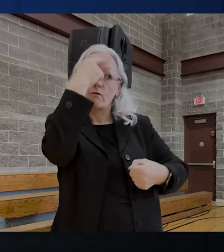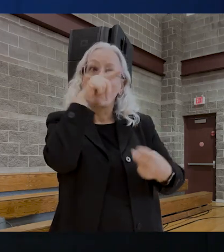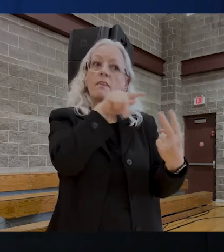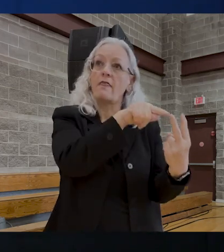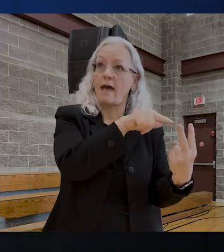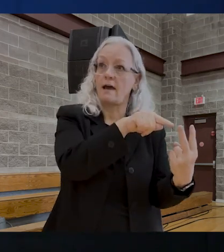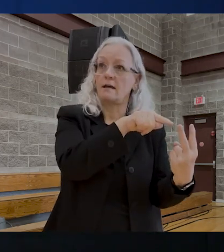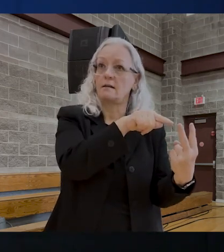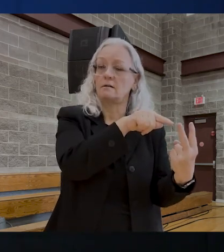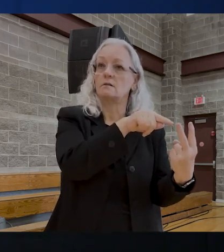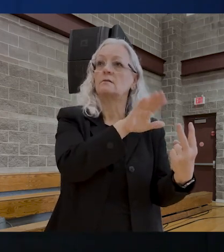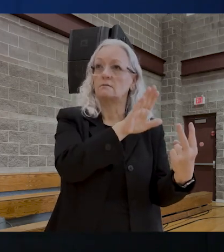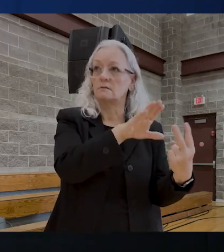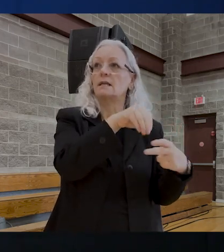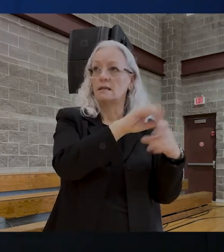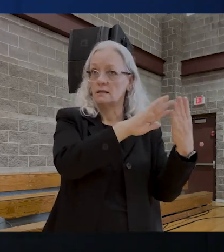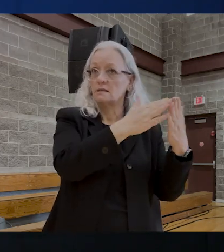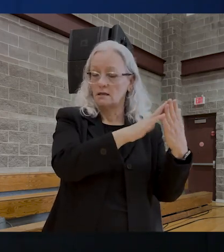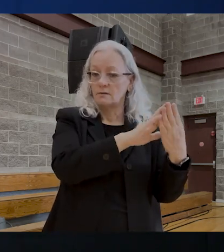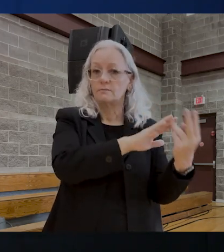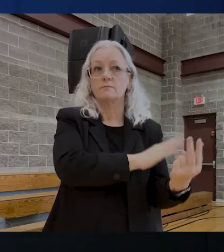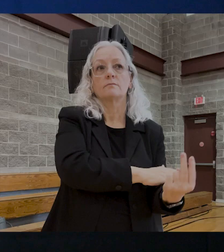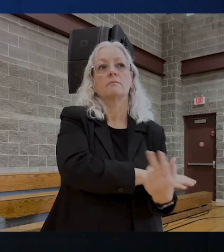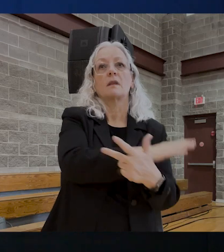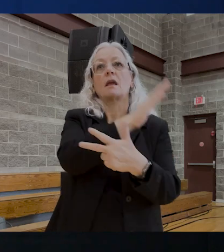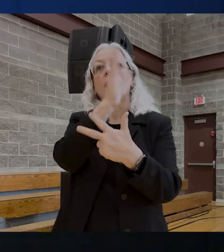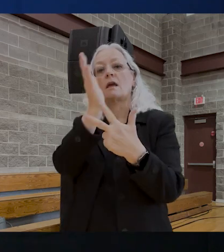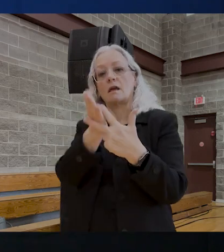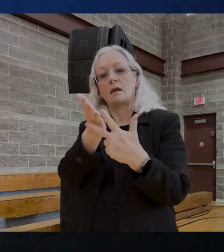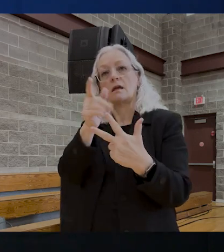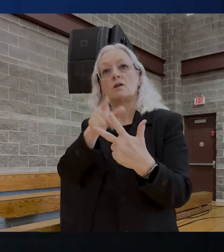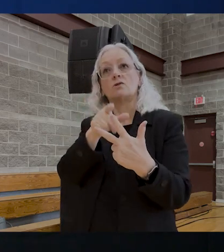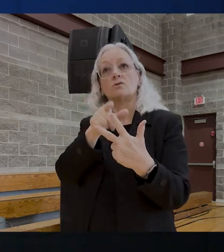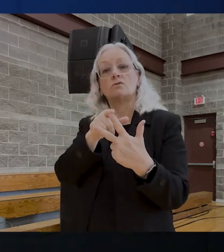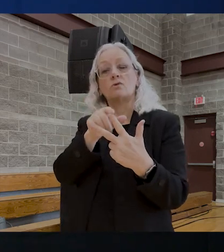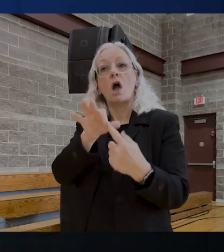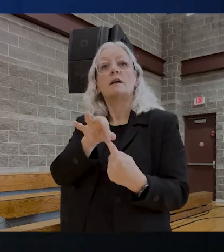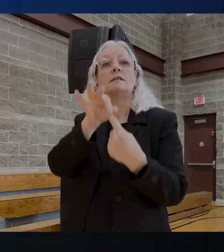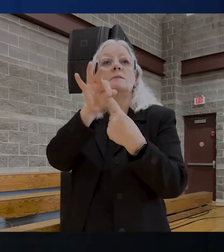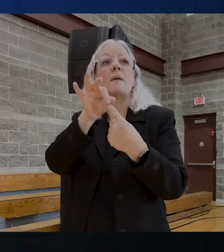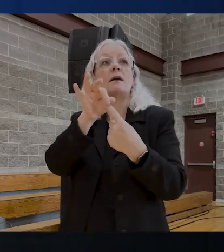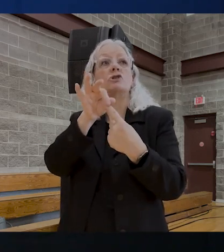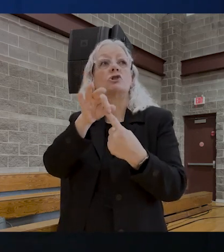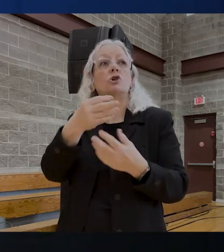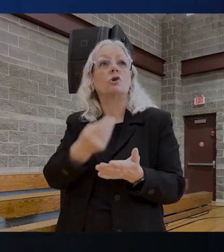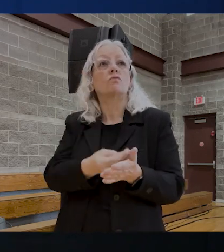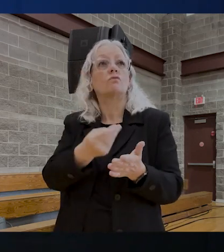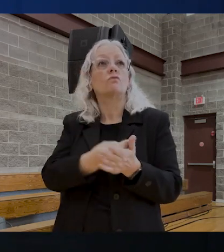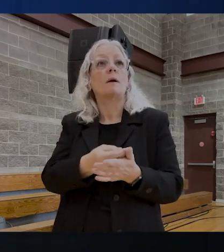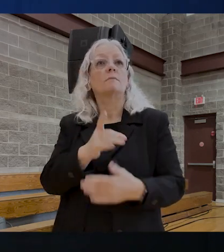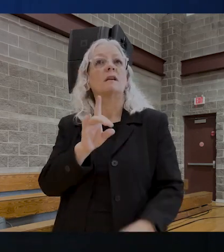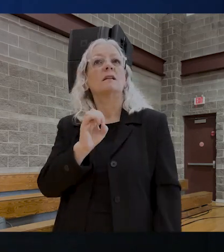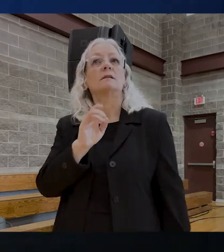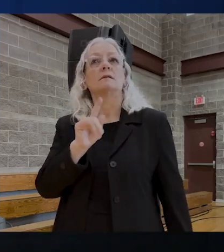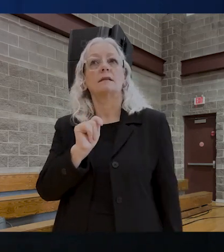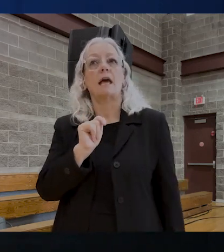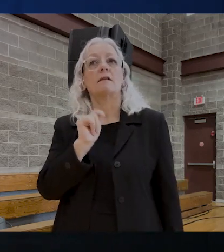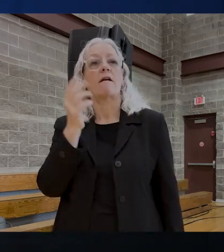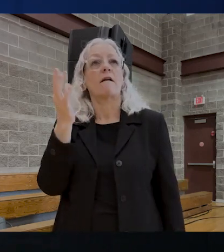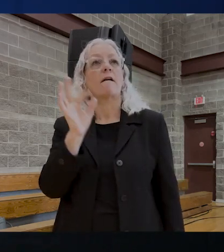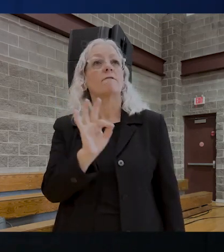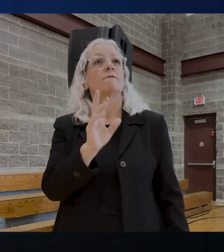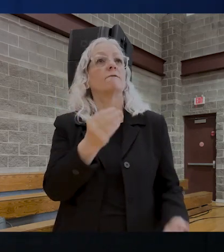the city. The next category is special revenue, debt funds, and capital